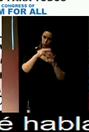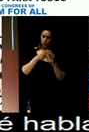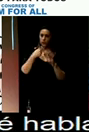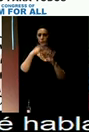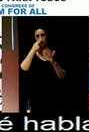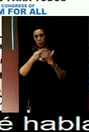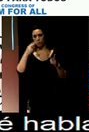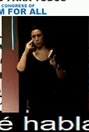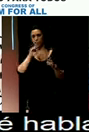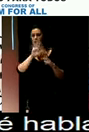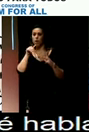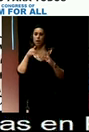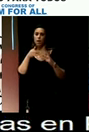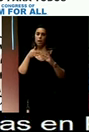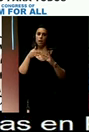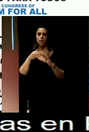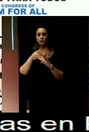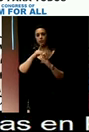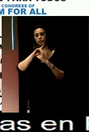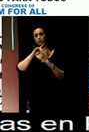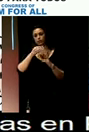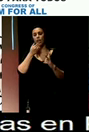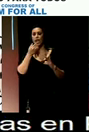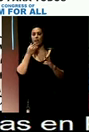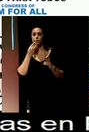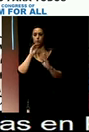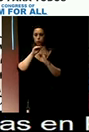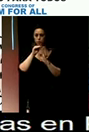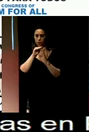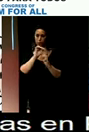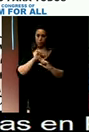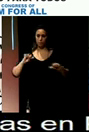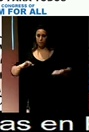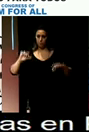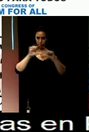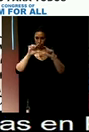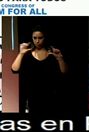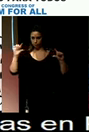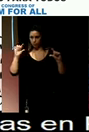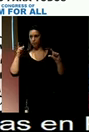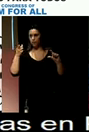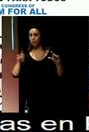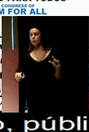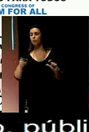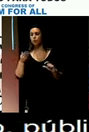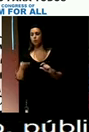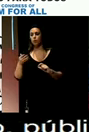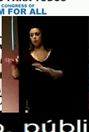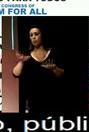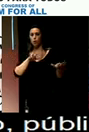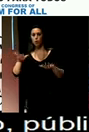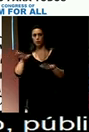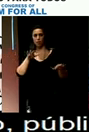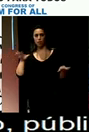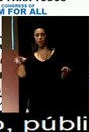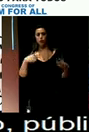from private sector, and the importance of mobilization of the different sectors in the